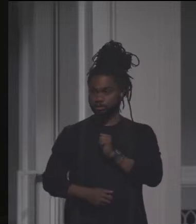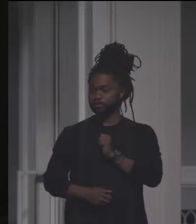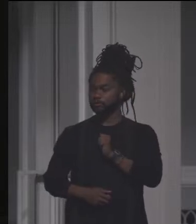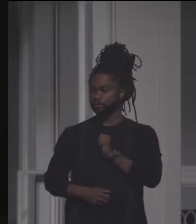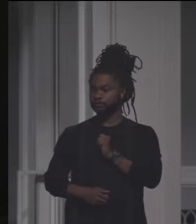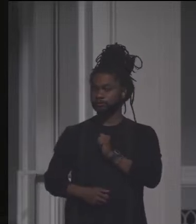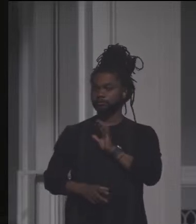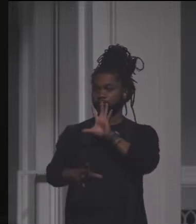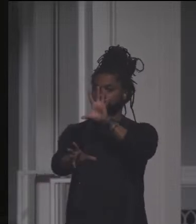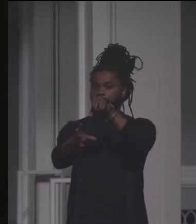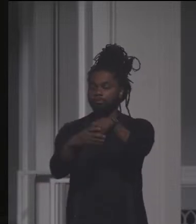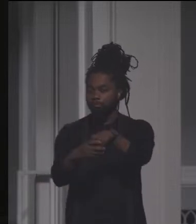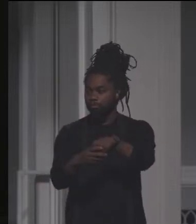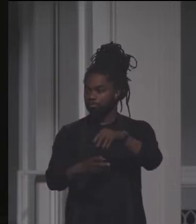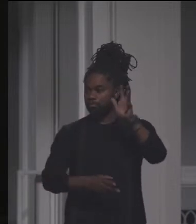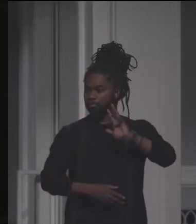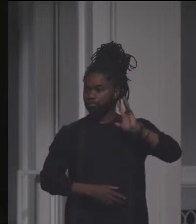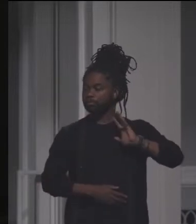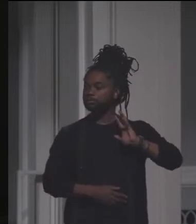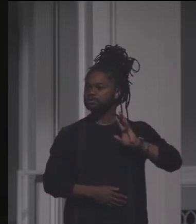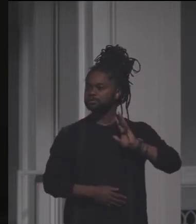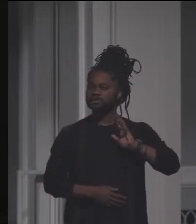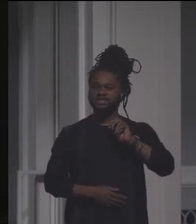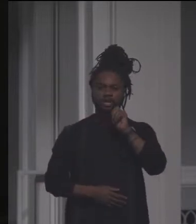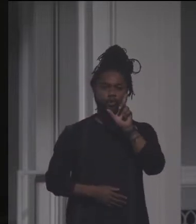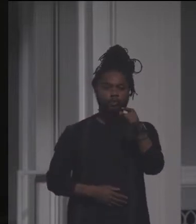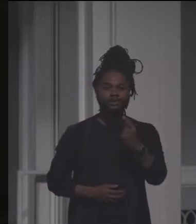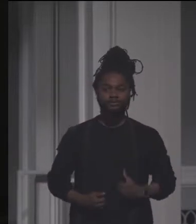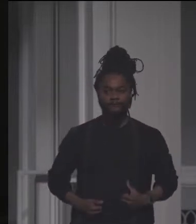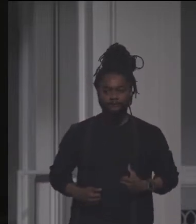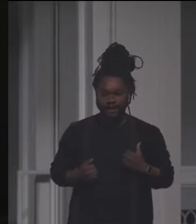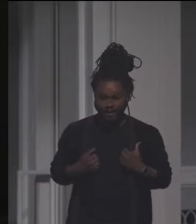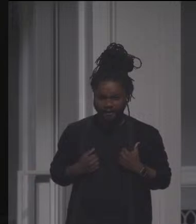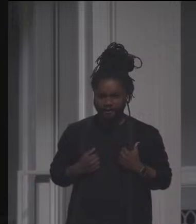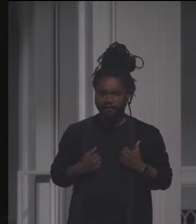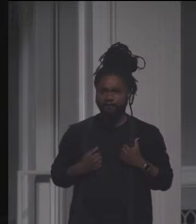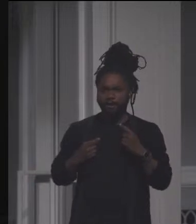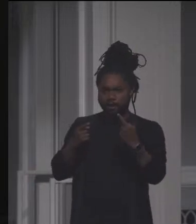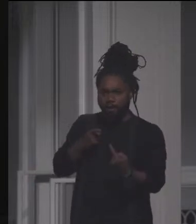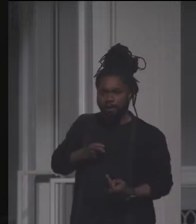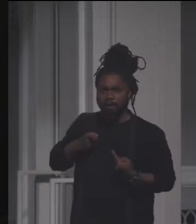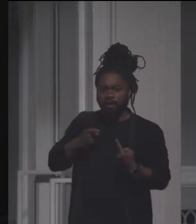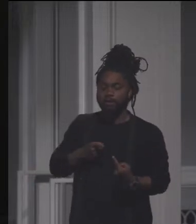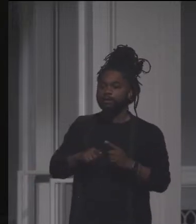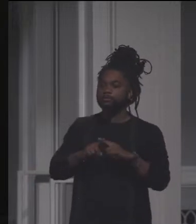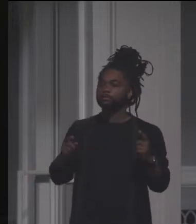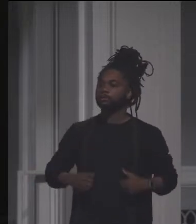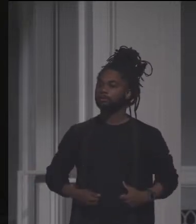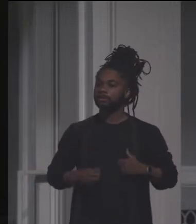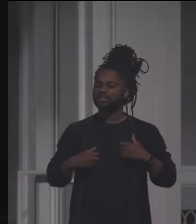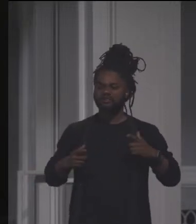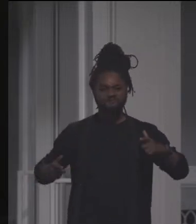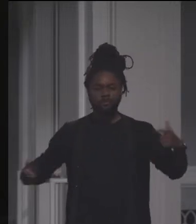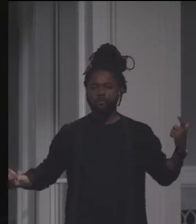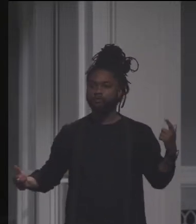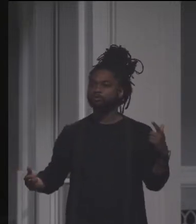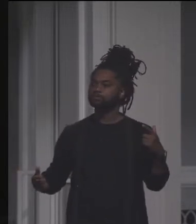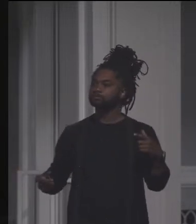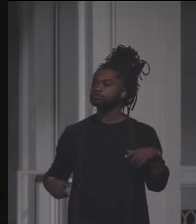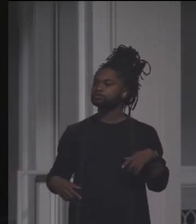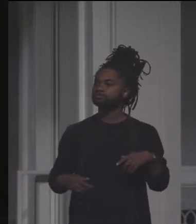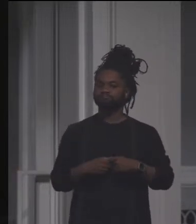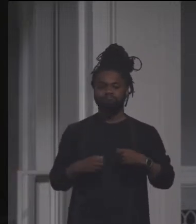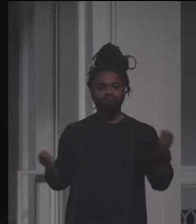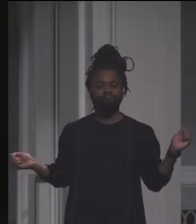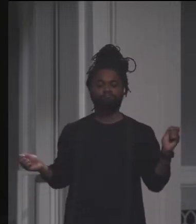that heroic past, to not just survive, but to live large, to thrive, to